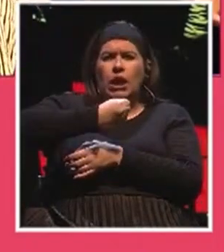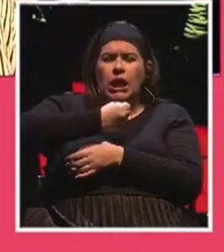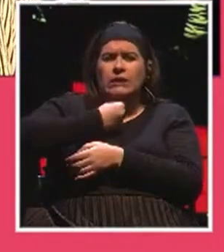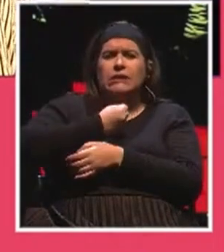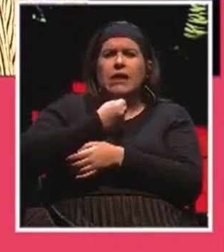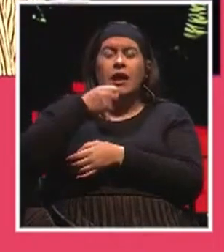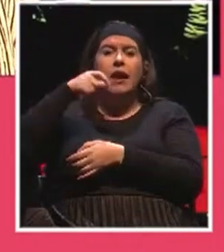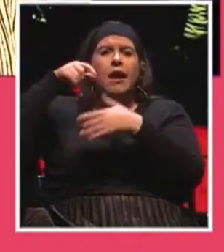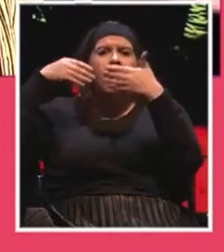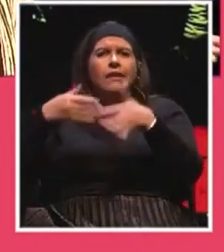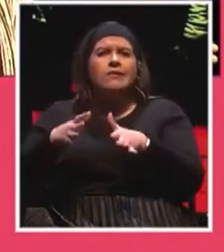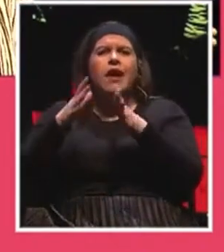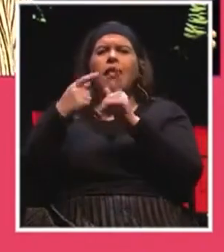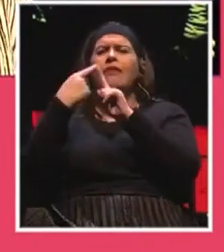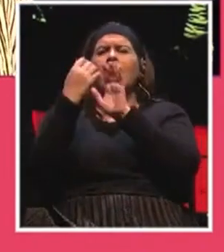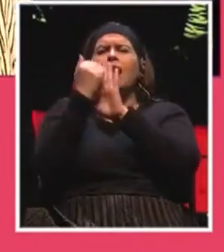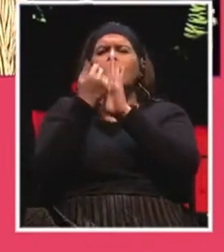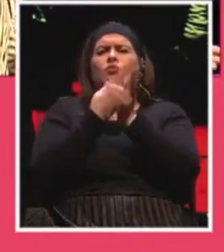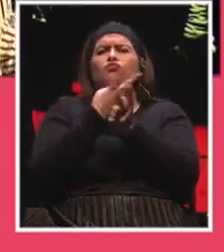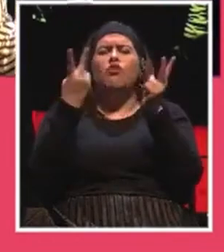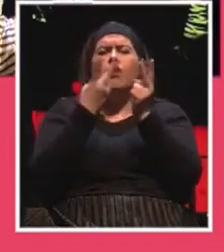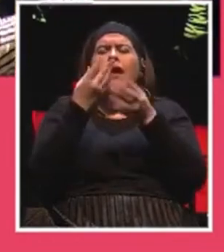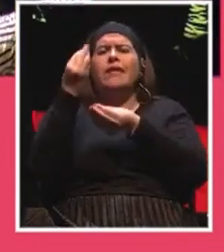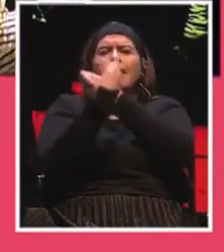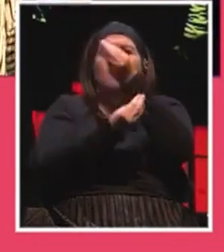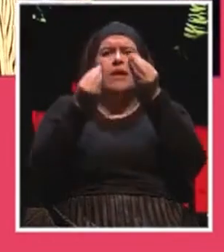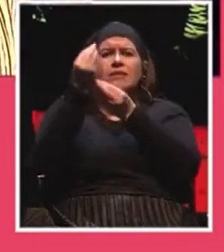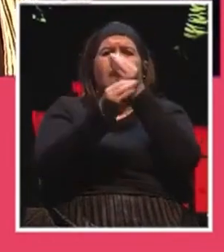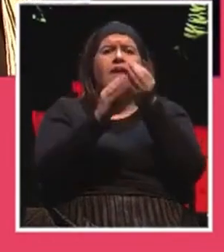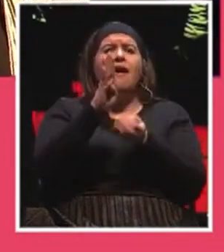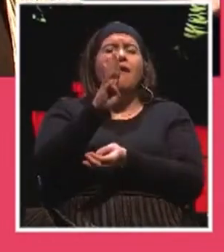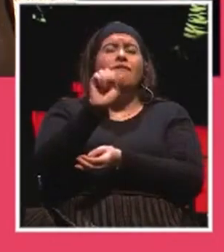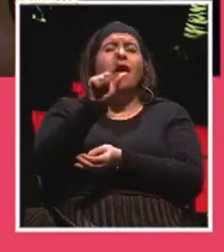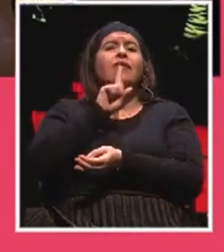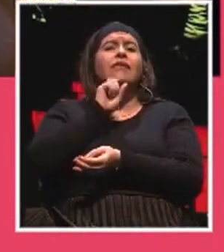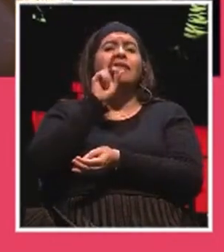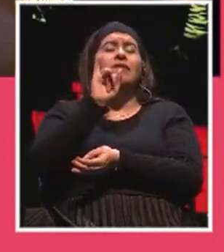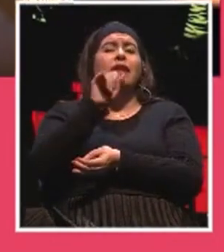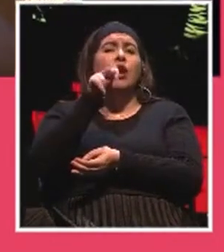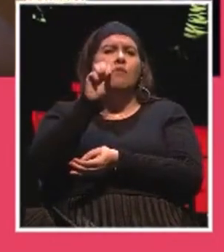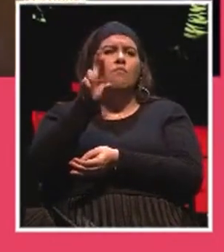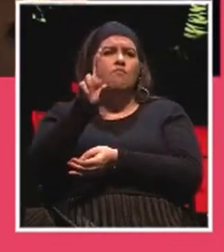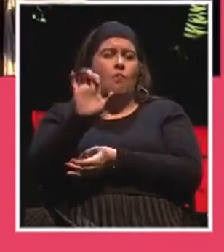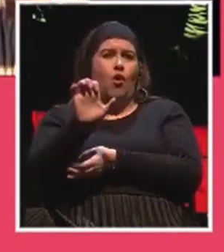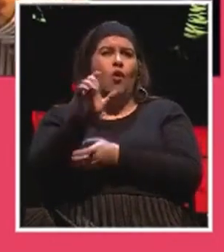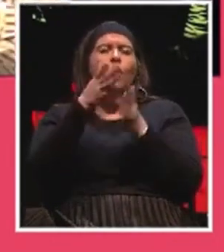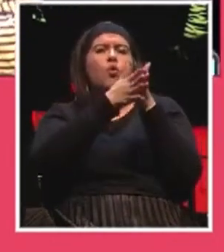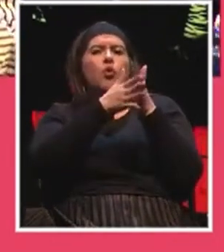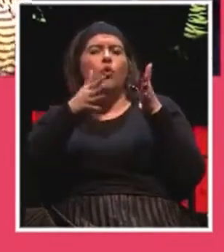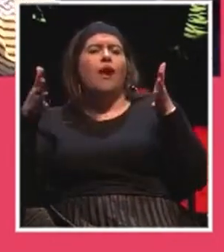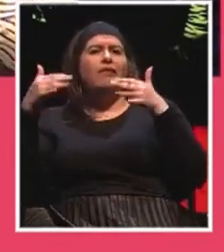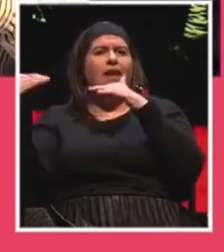of articles about what was really going on in Baltimore, the streets of Baltimore, during the whole crack wars of the